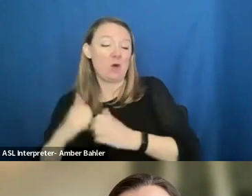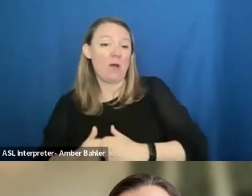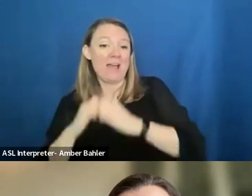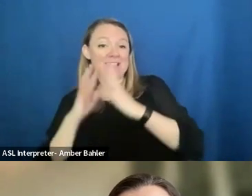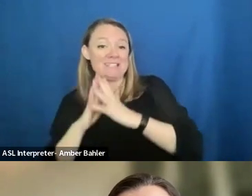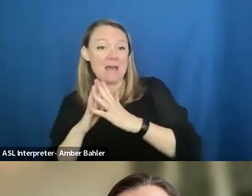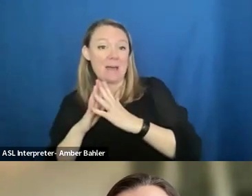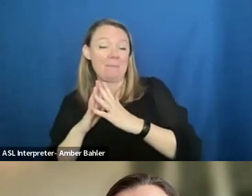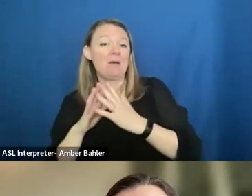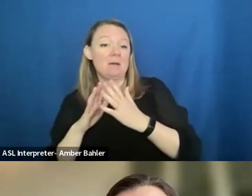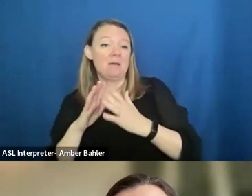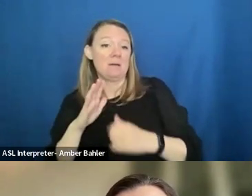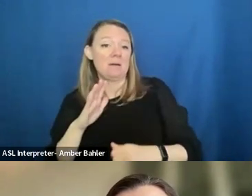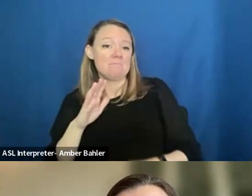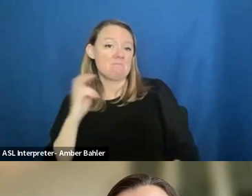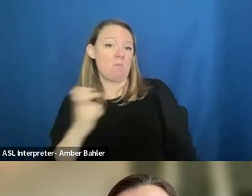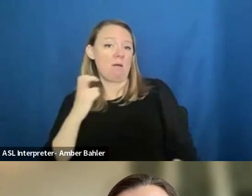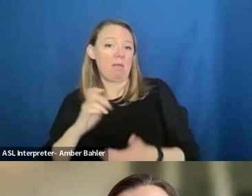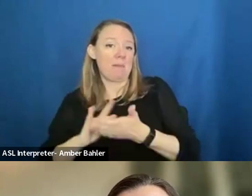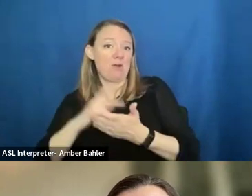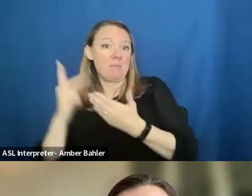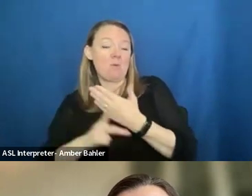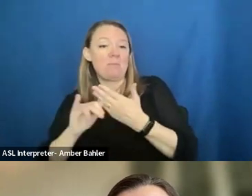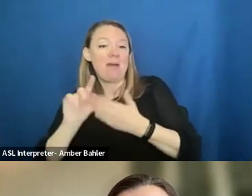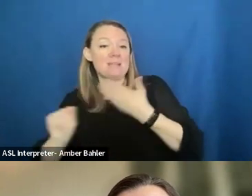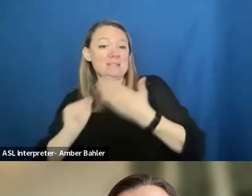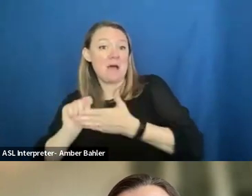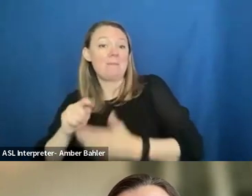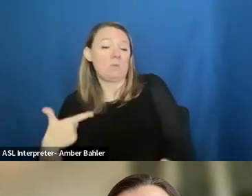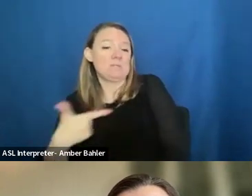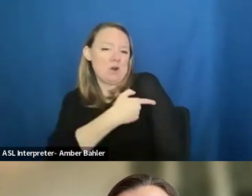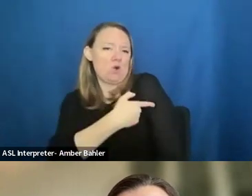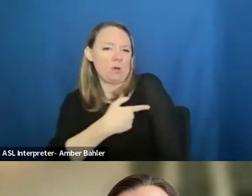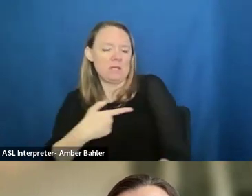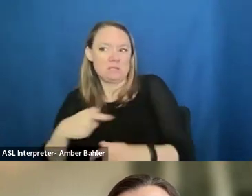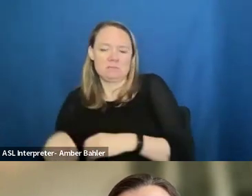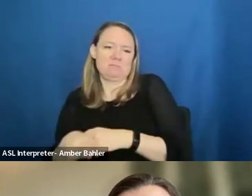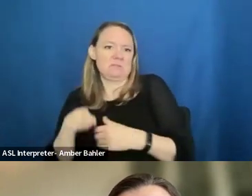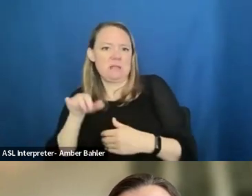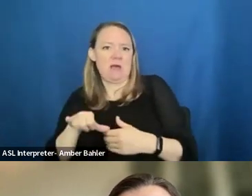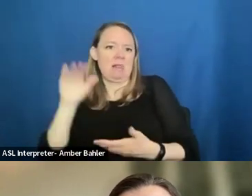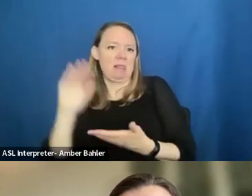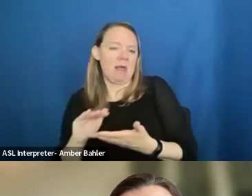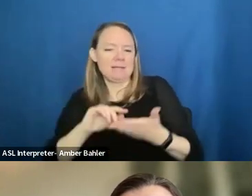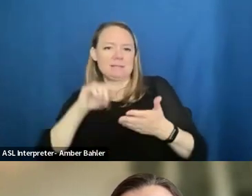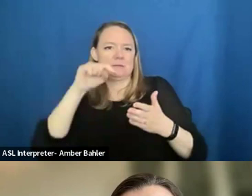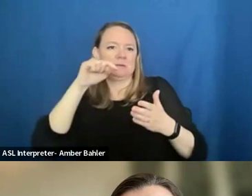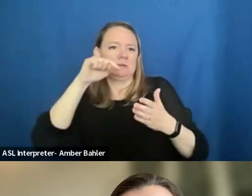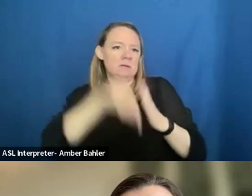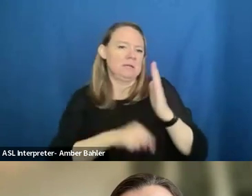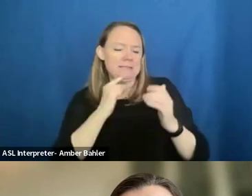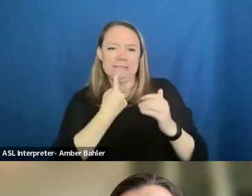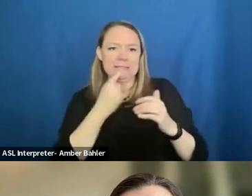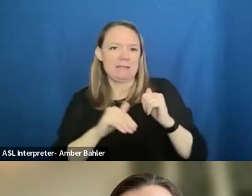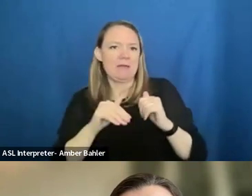doing this. It was heroin at the time, right? So it wasn't nearly as intense as it is now, but if we treat people poorly and they're not going